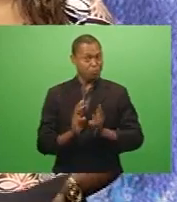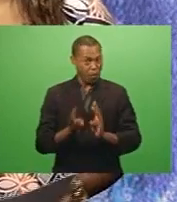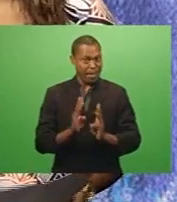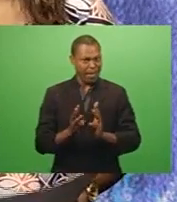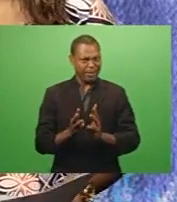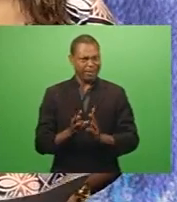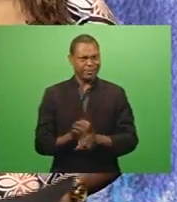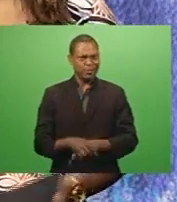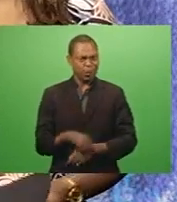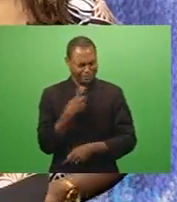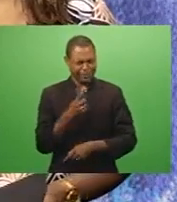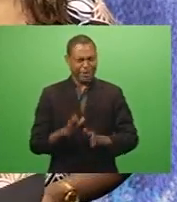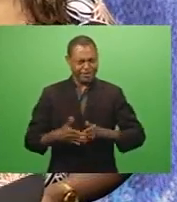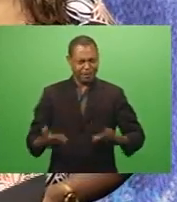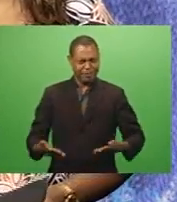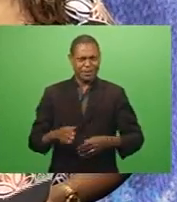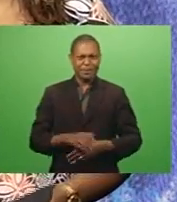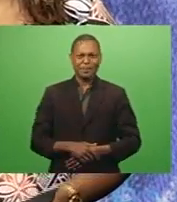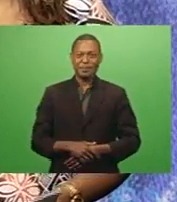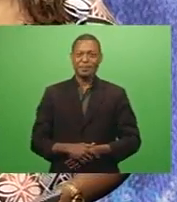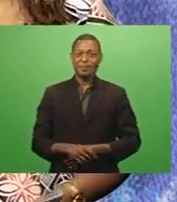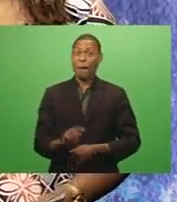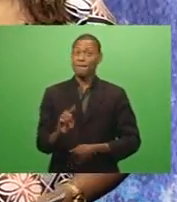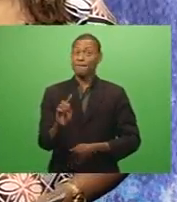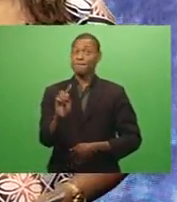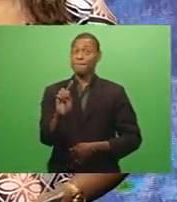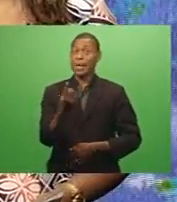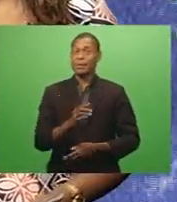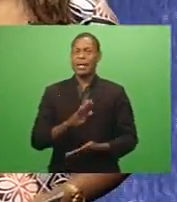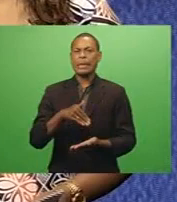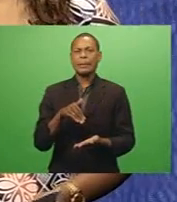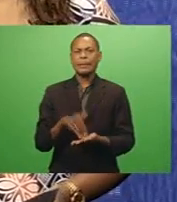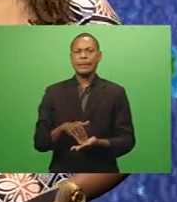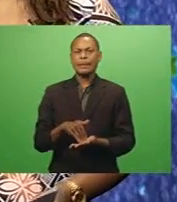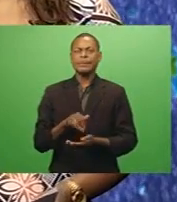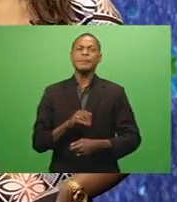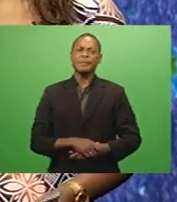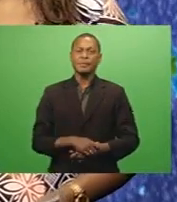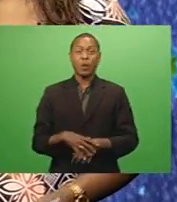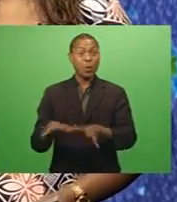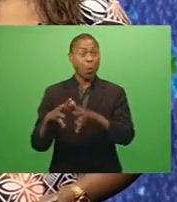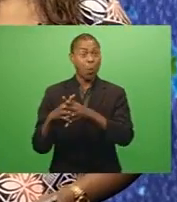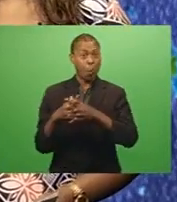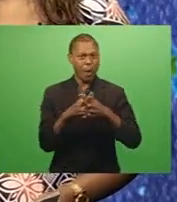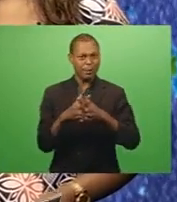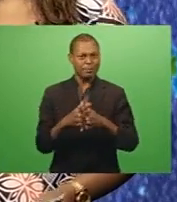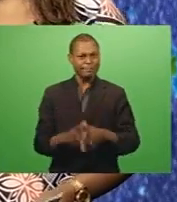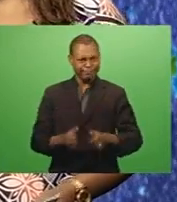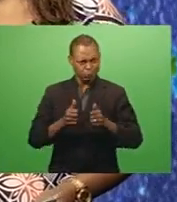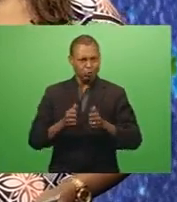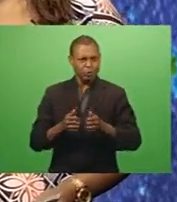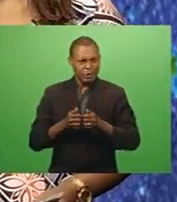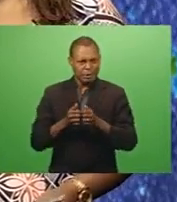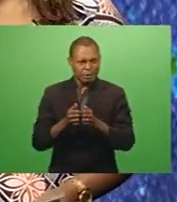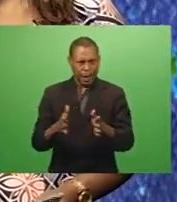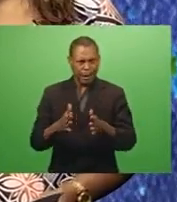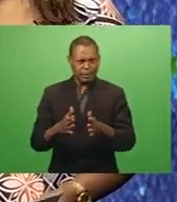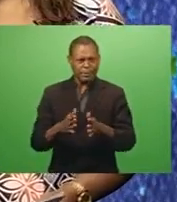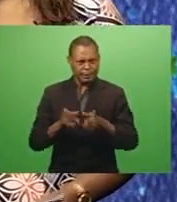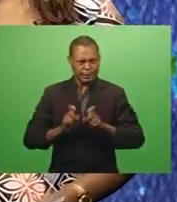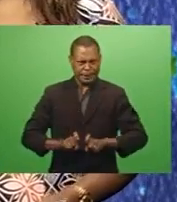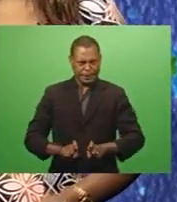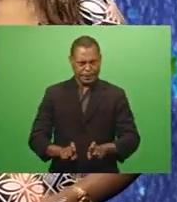all about it. But first, let's see centers around the country. The West had a pretty good start. It maintained that throughout.